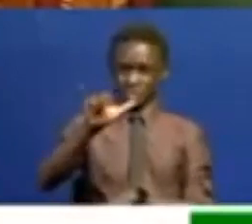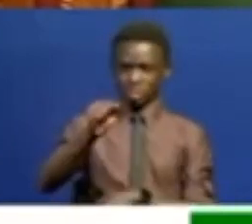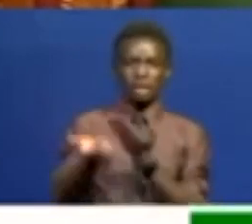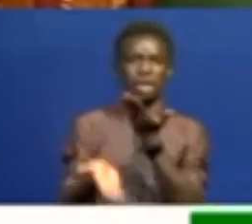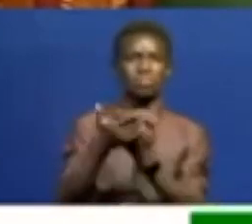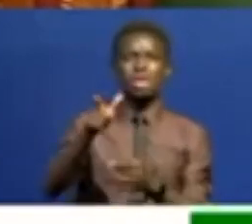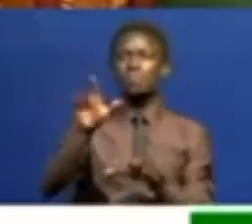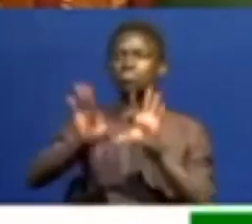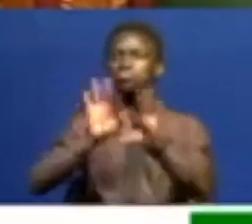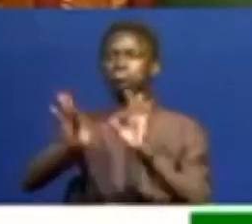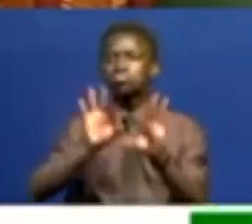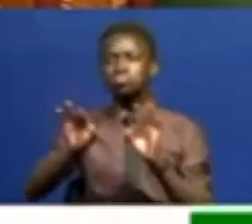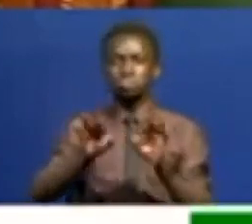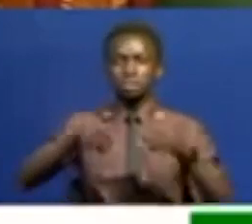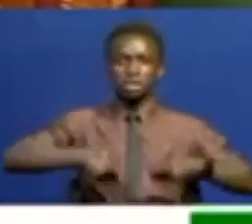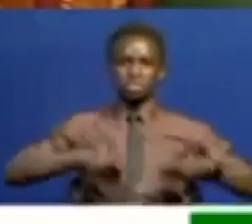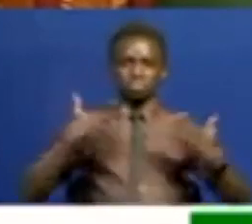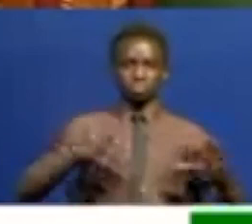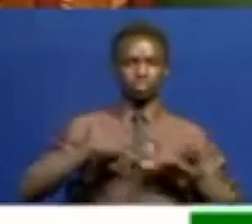people at the bottom of the pyramid.